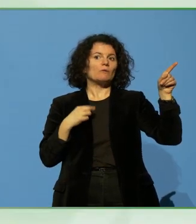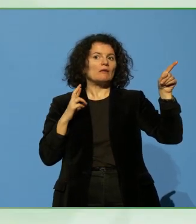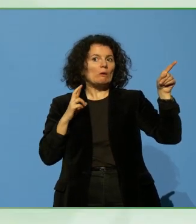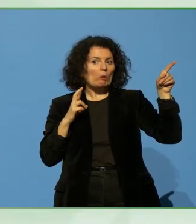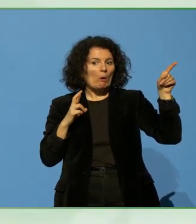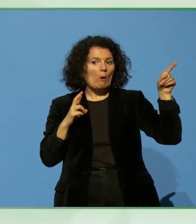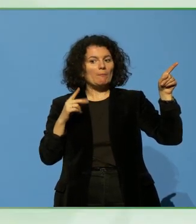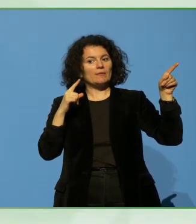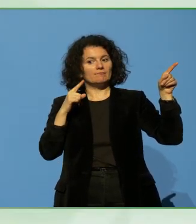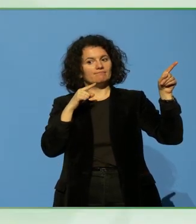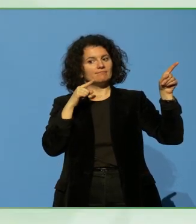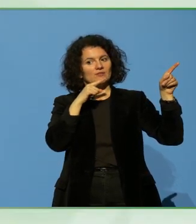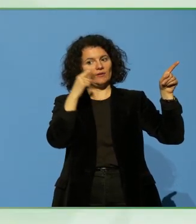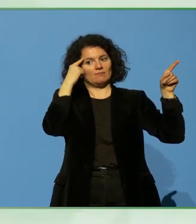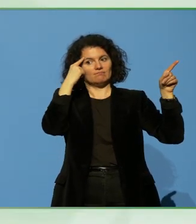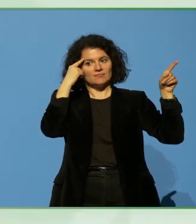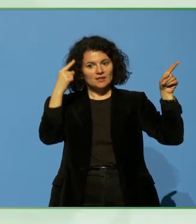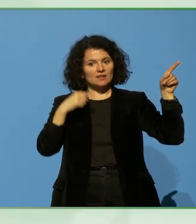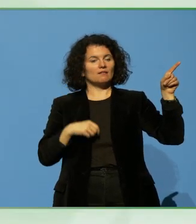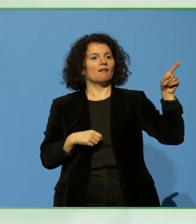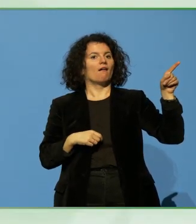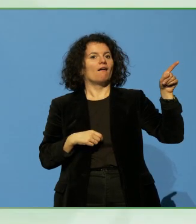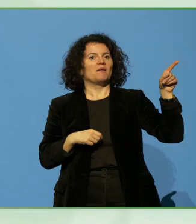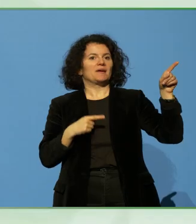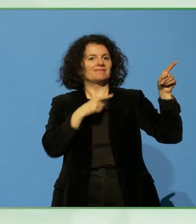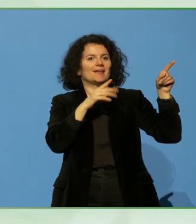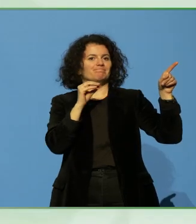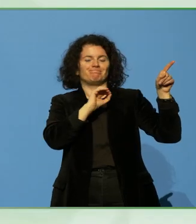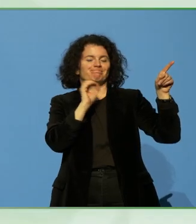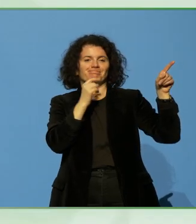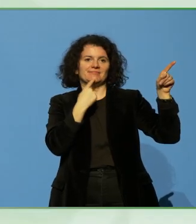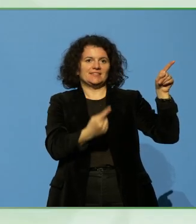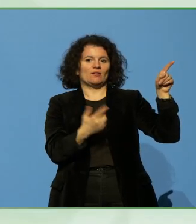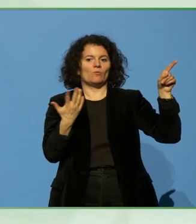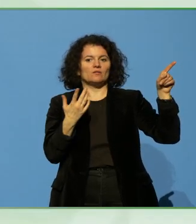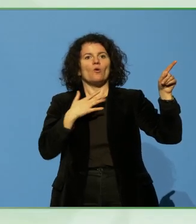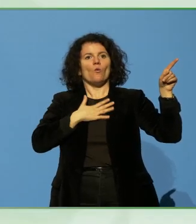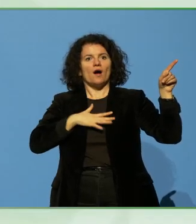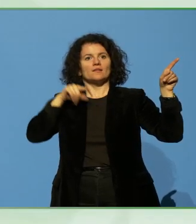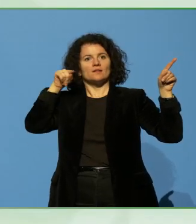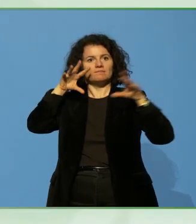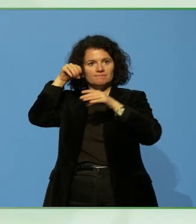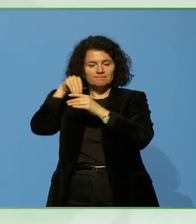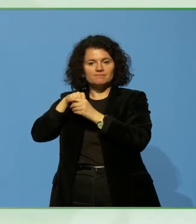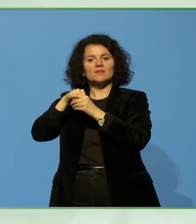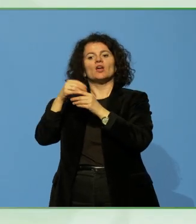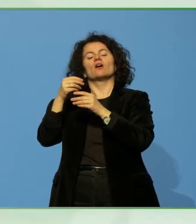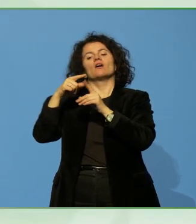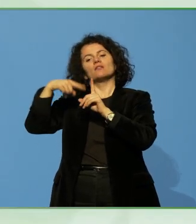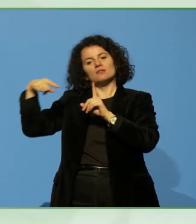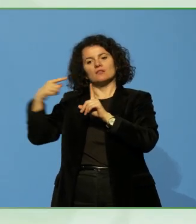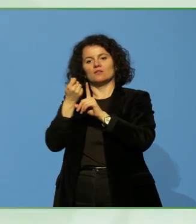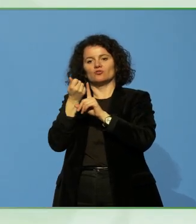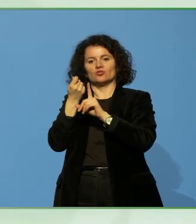connect to the digital euro app, which we could design, as I just explained, as going up and above the